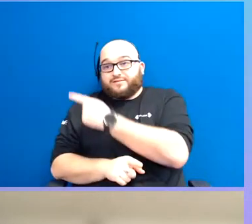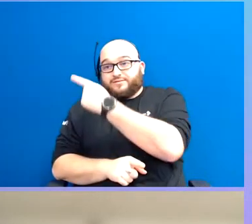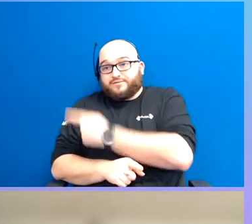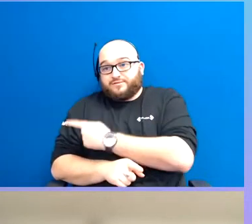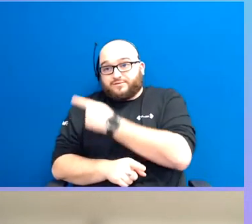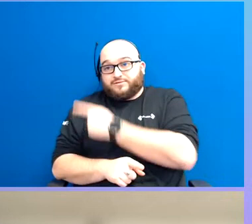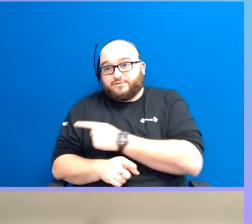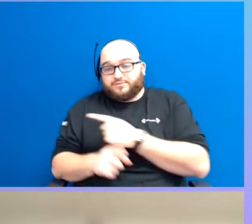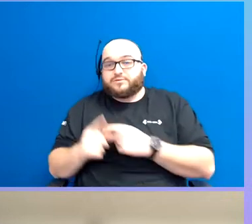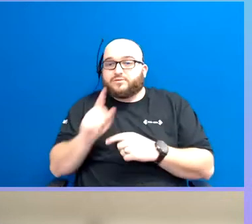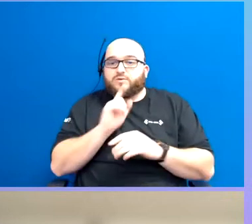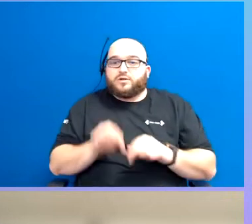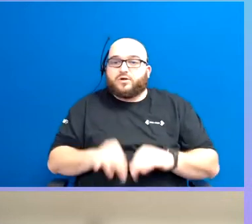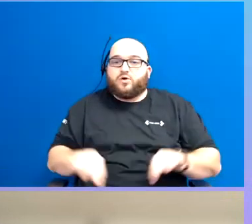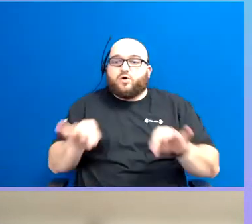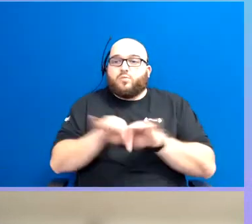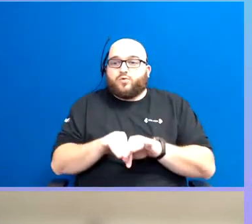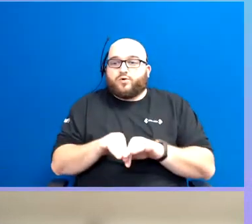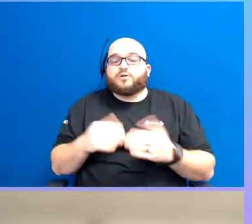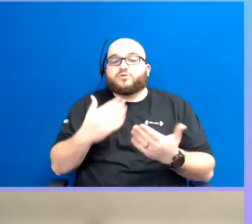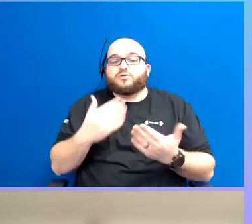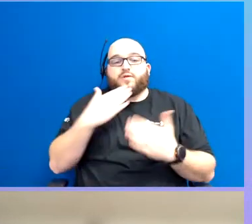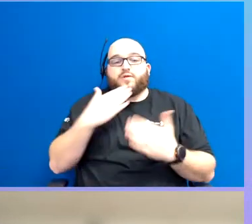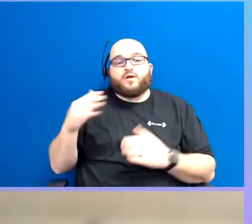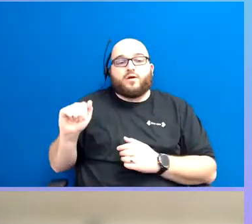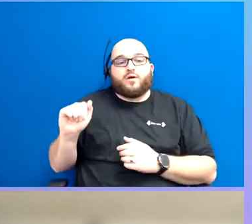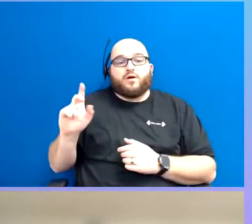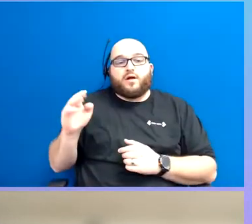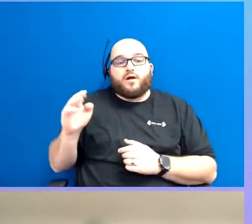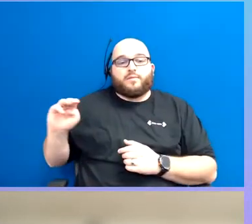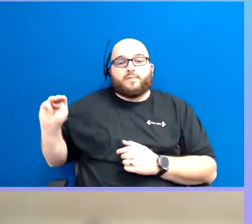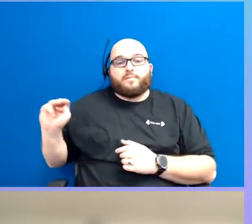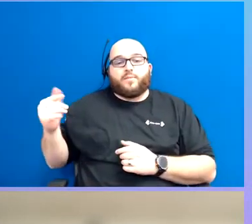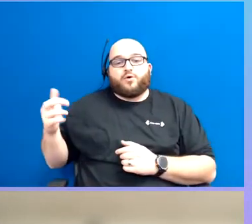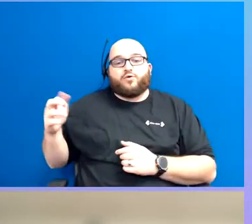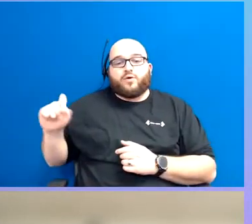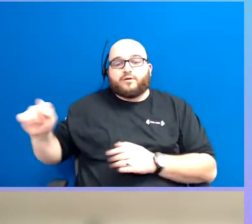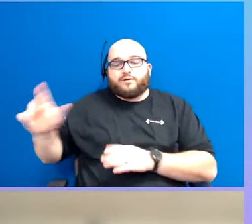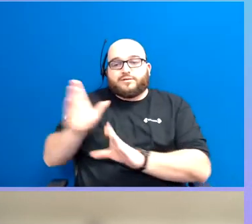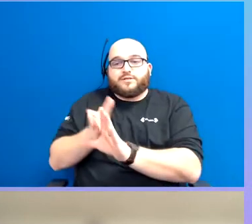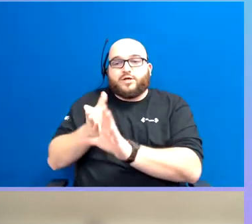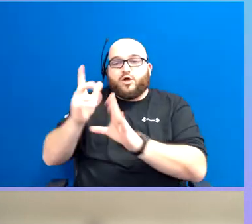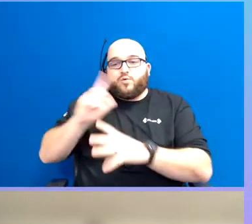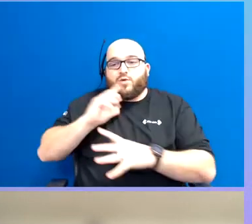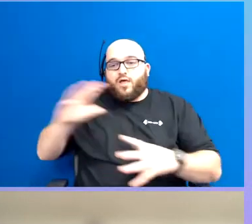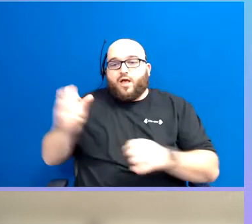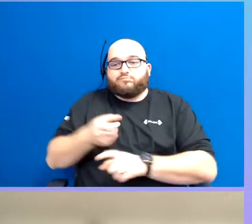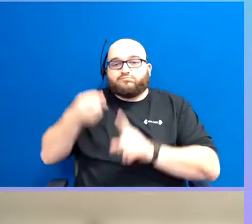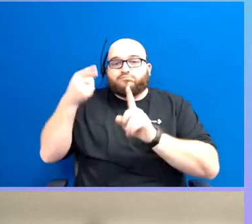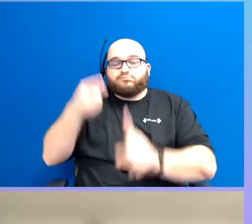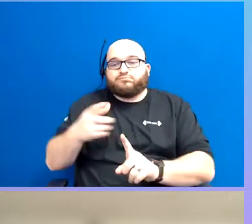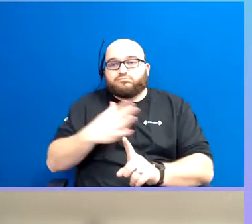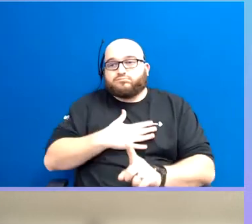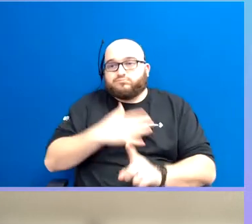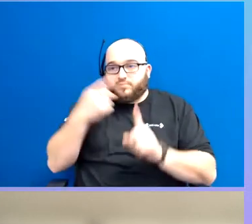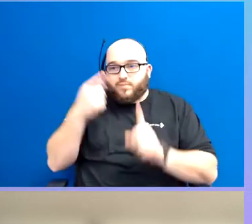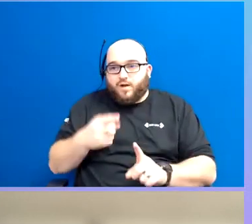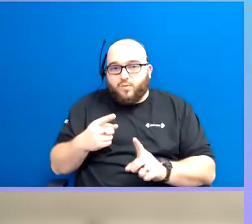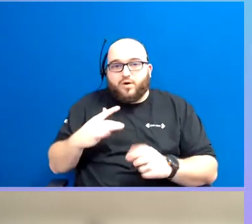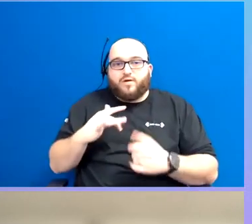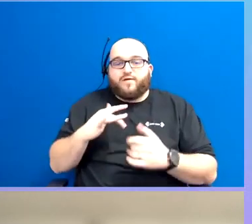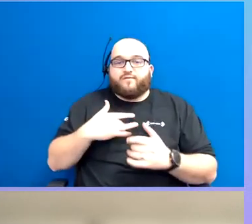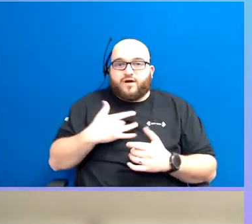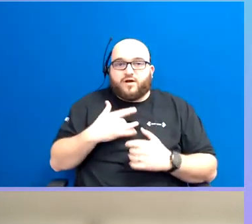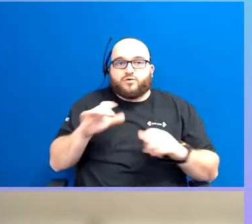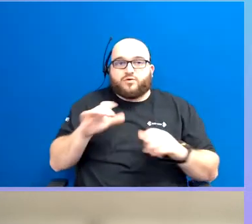mind. So thank you to Adam M. Grant there, organizer, psychologist, that really summed that up. Now, let's go